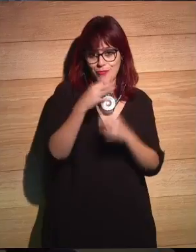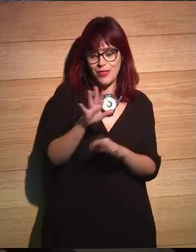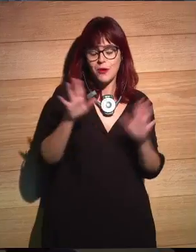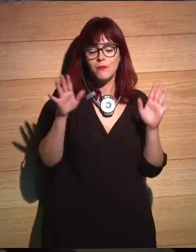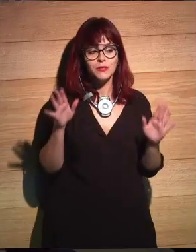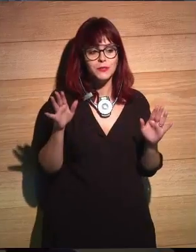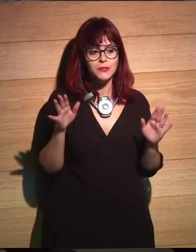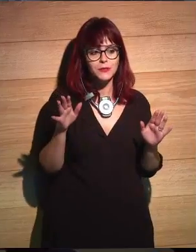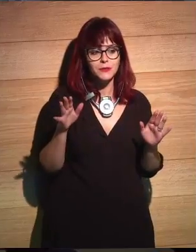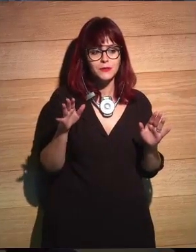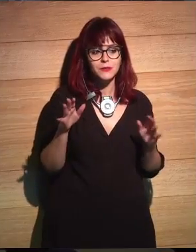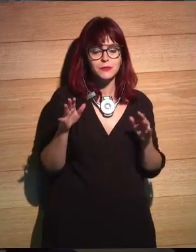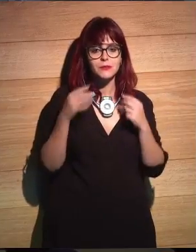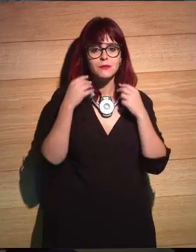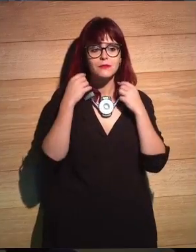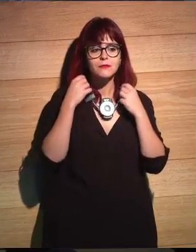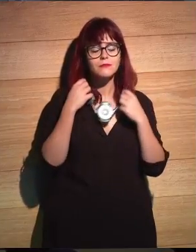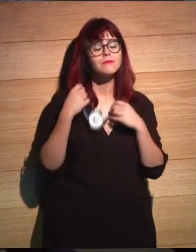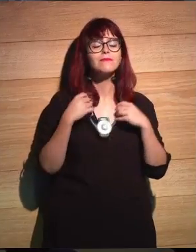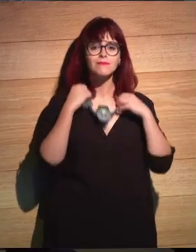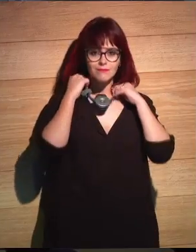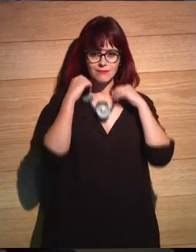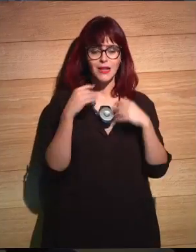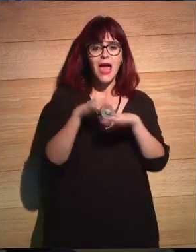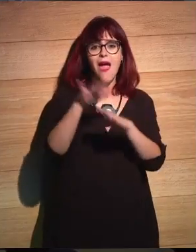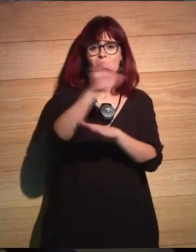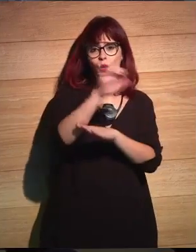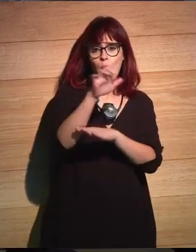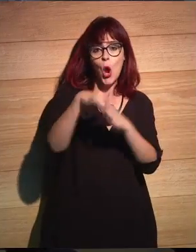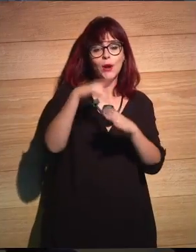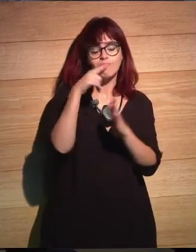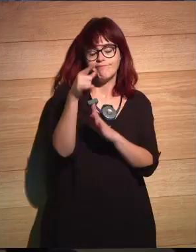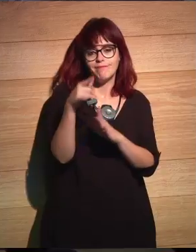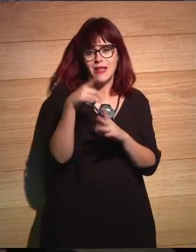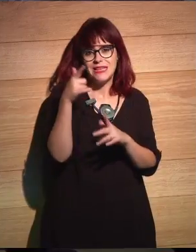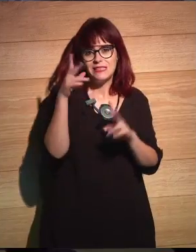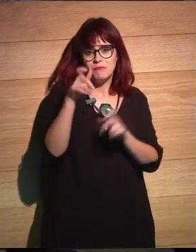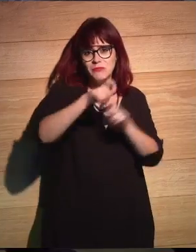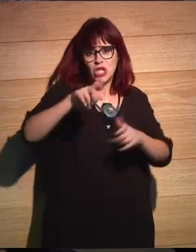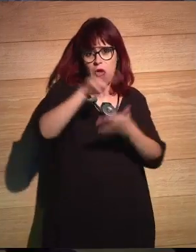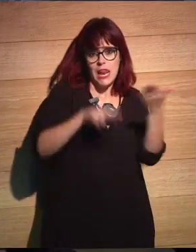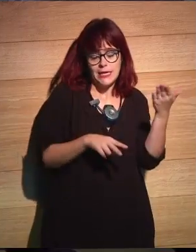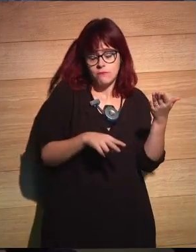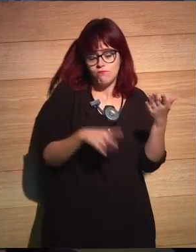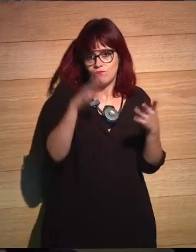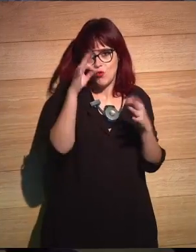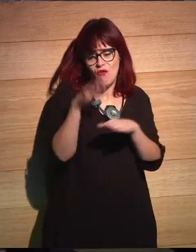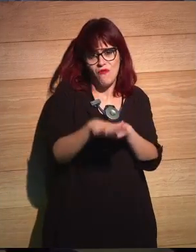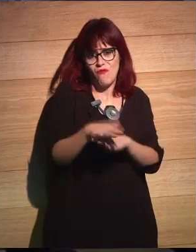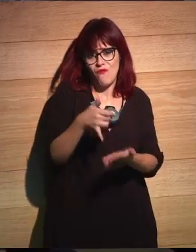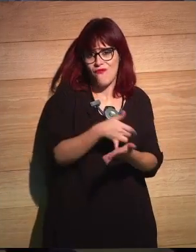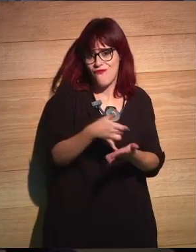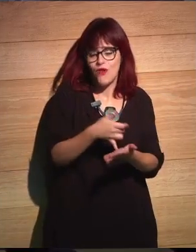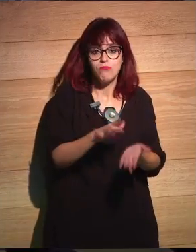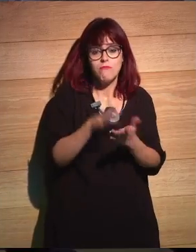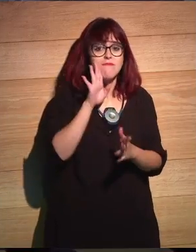tell your case. In Ecuador, the rate of people that